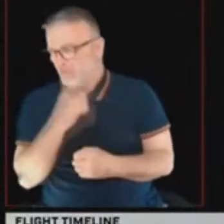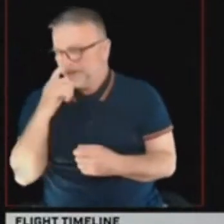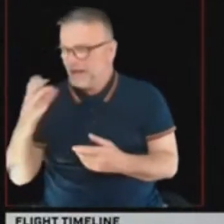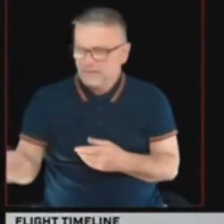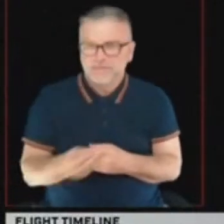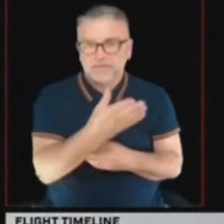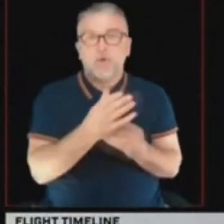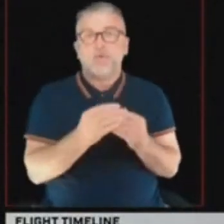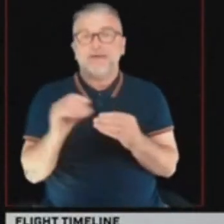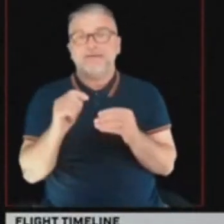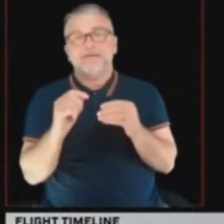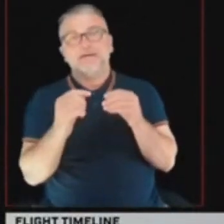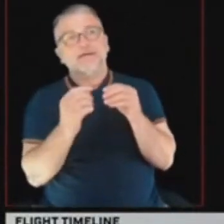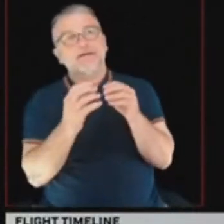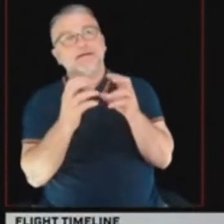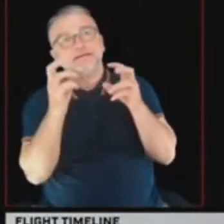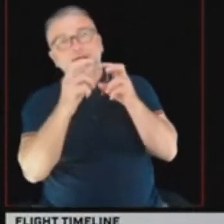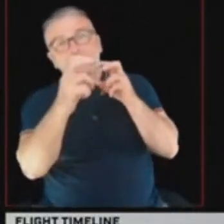that we're working with the